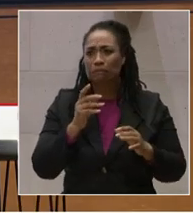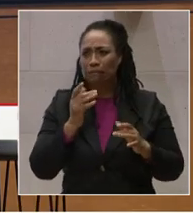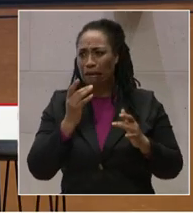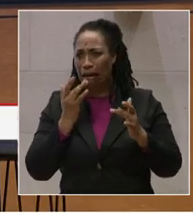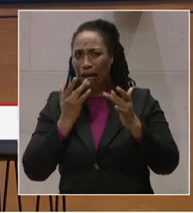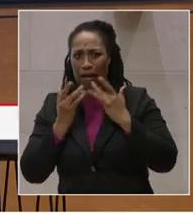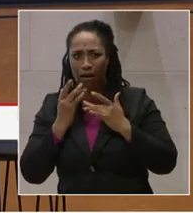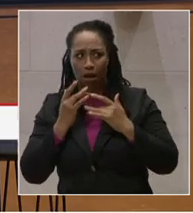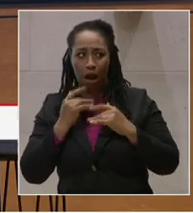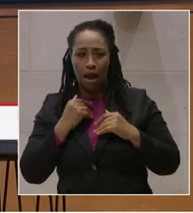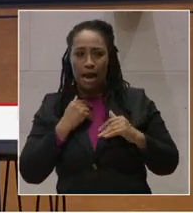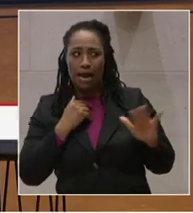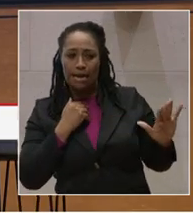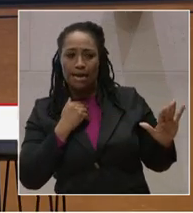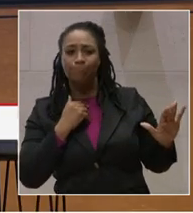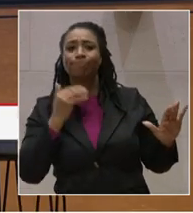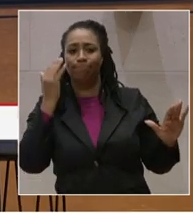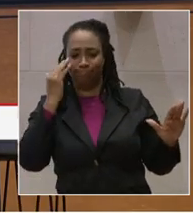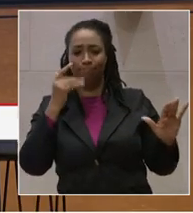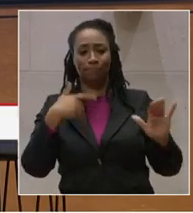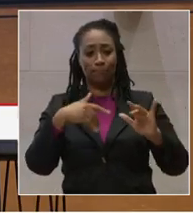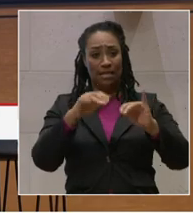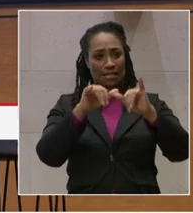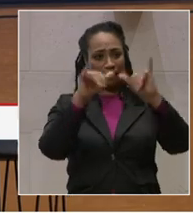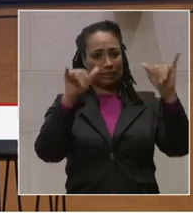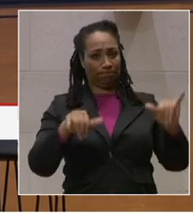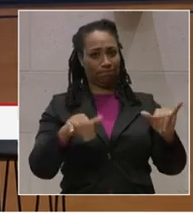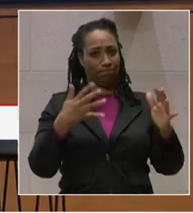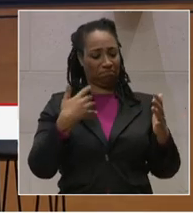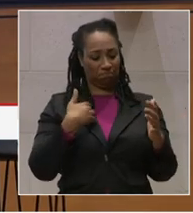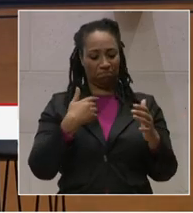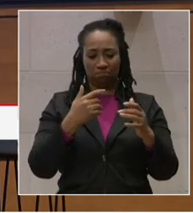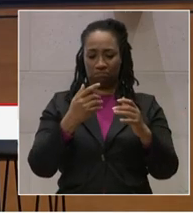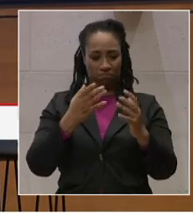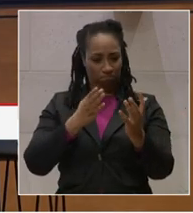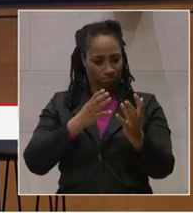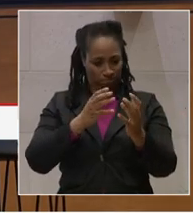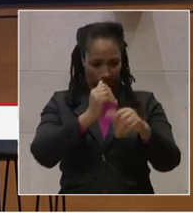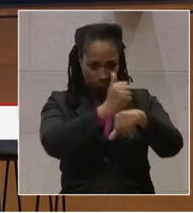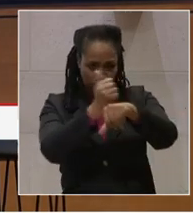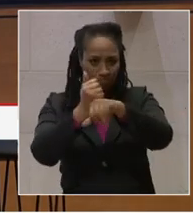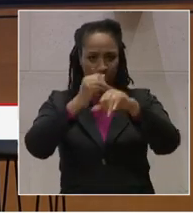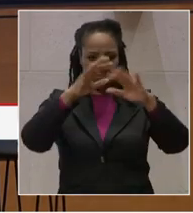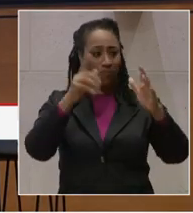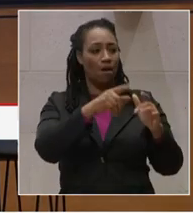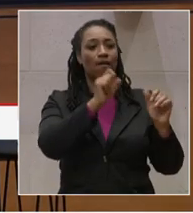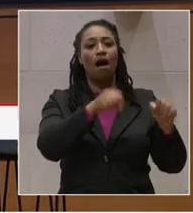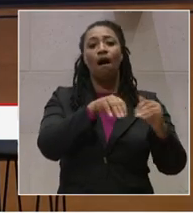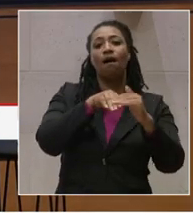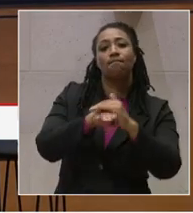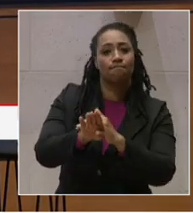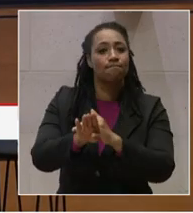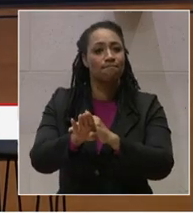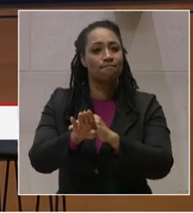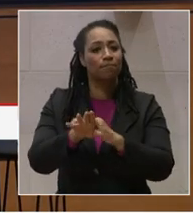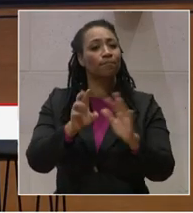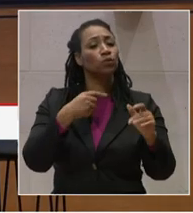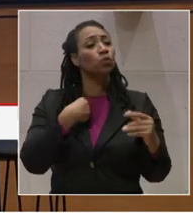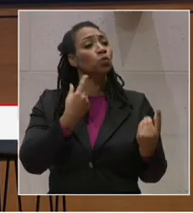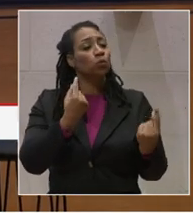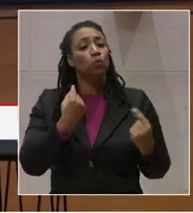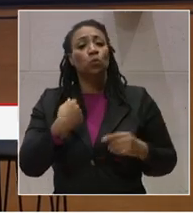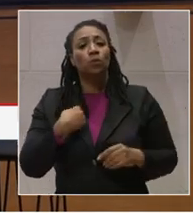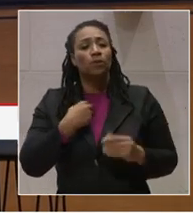the pandemic. So we are very focused on making sure that as a city, we are attracting capital